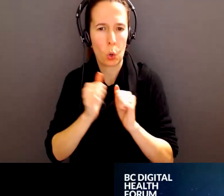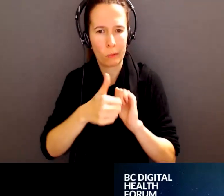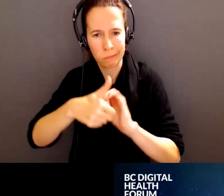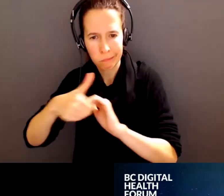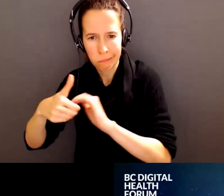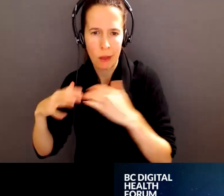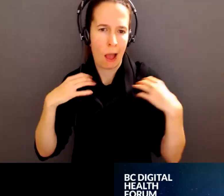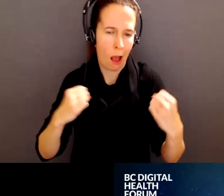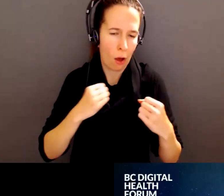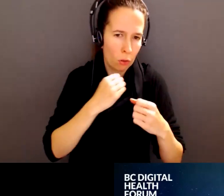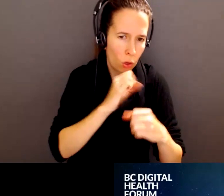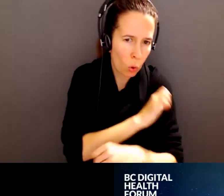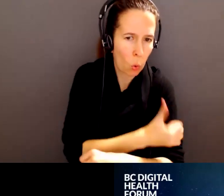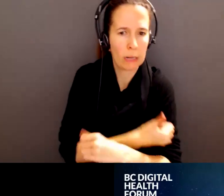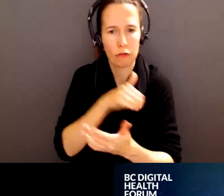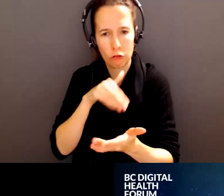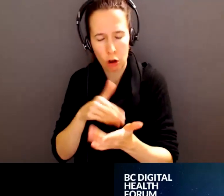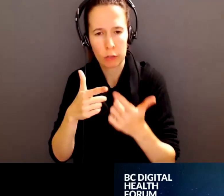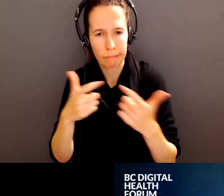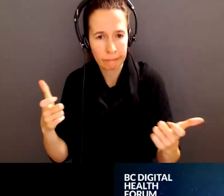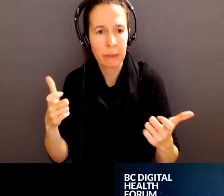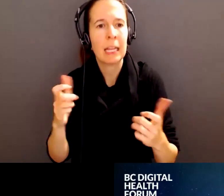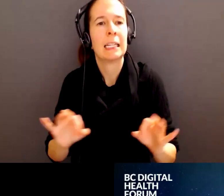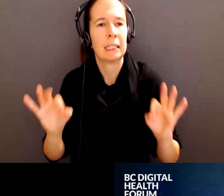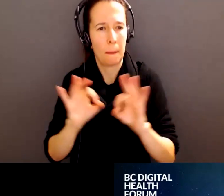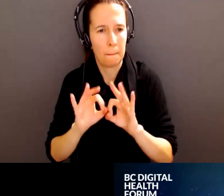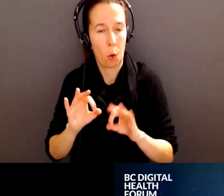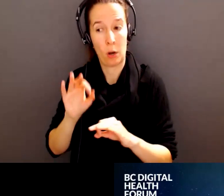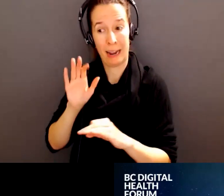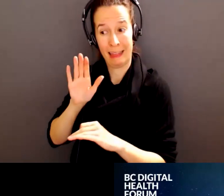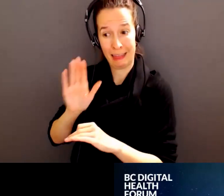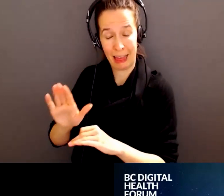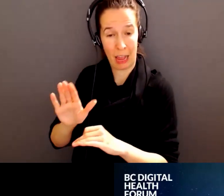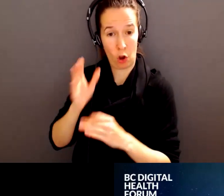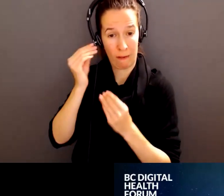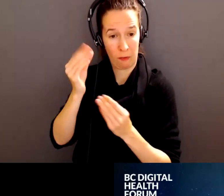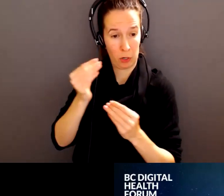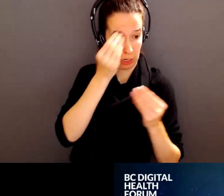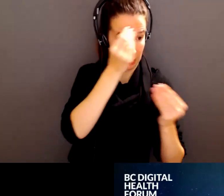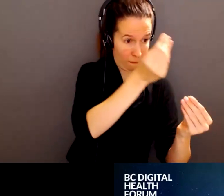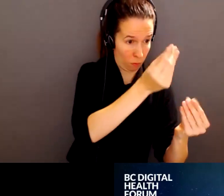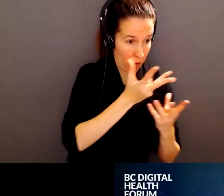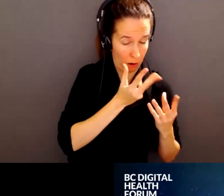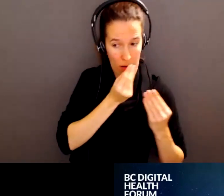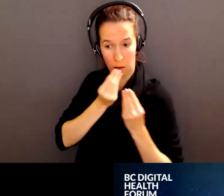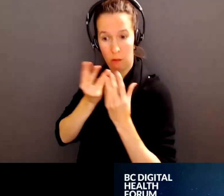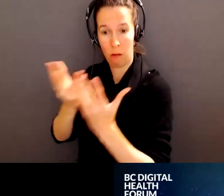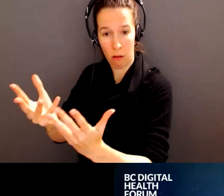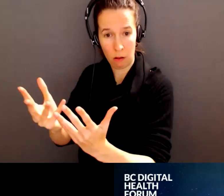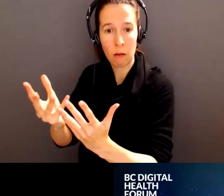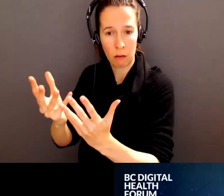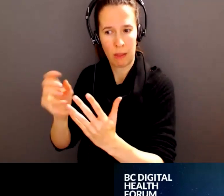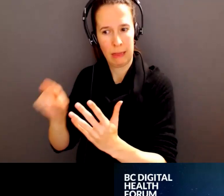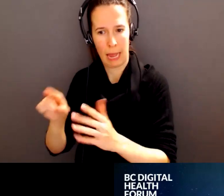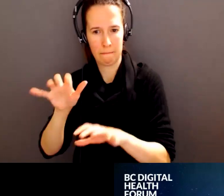centers and doctors of BC, so we can push the contents into their electronic record. So when they pull up the patient's record, right away it's there. So